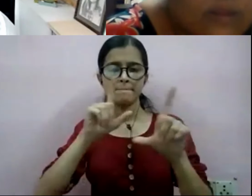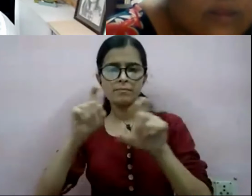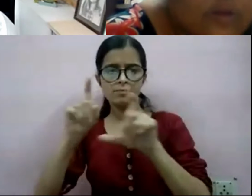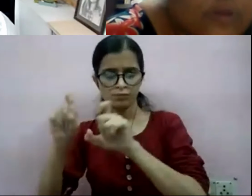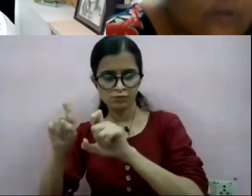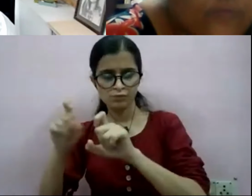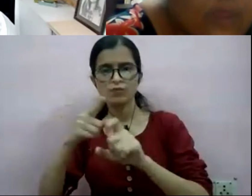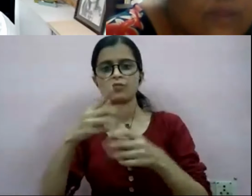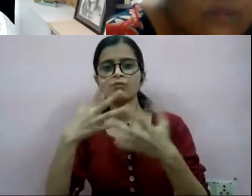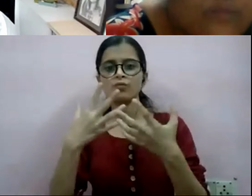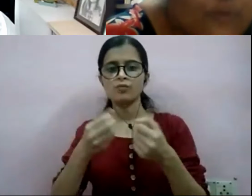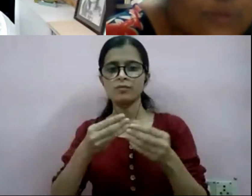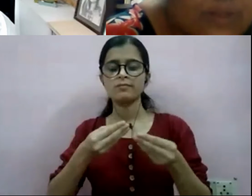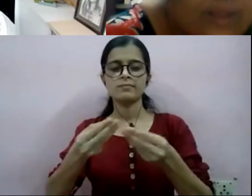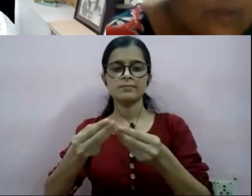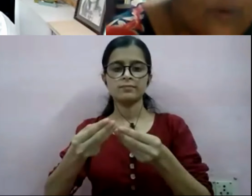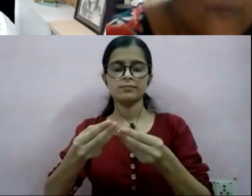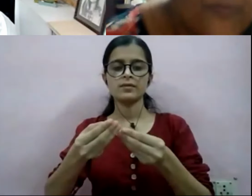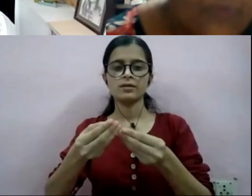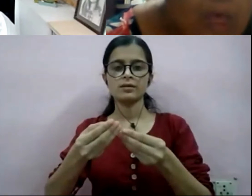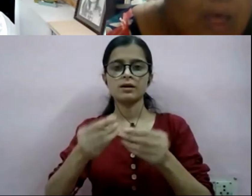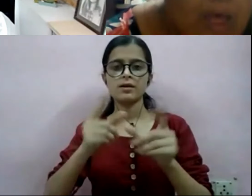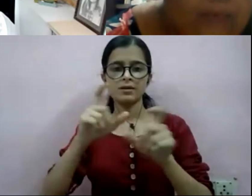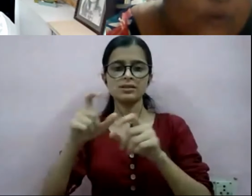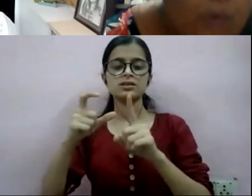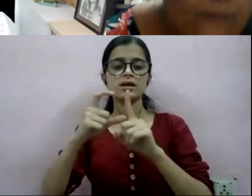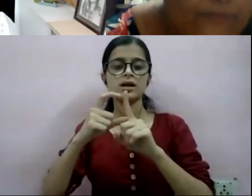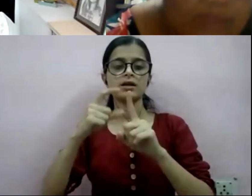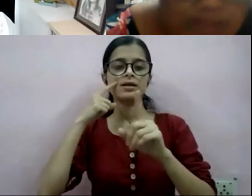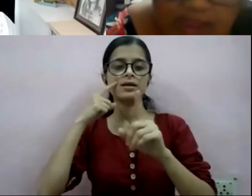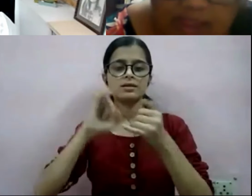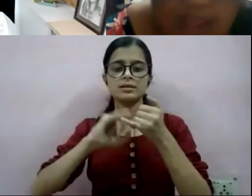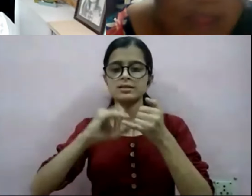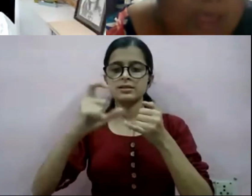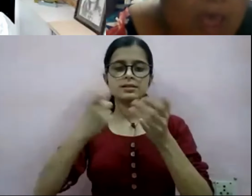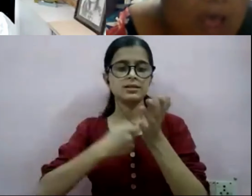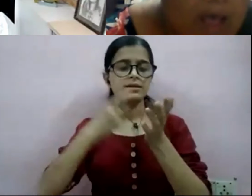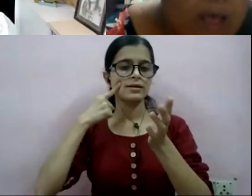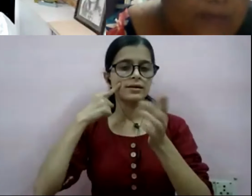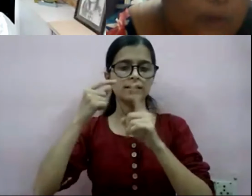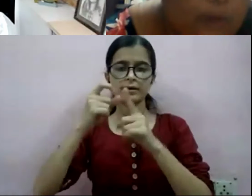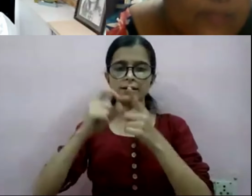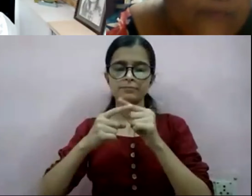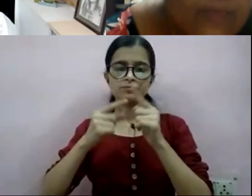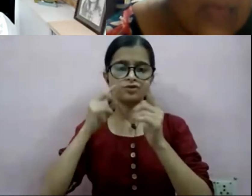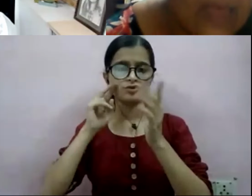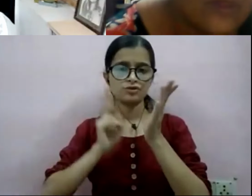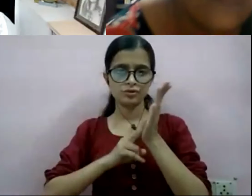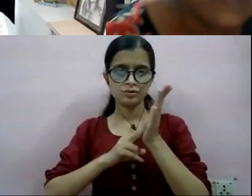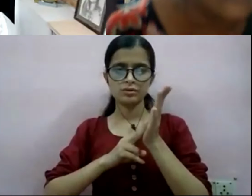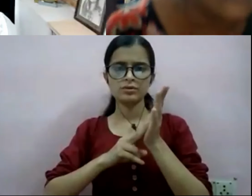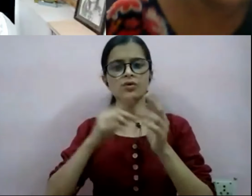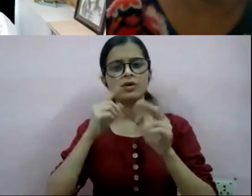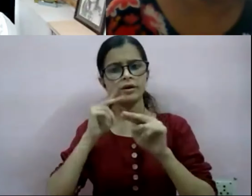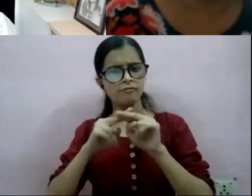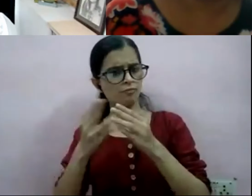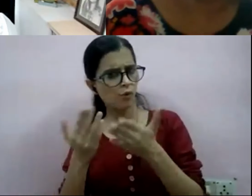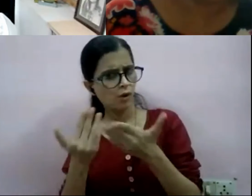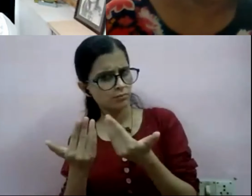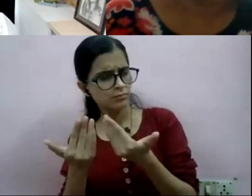provided description of the images mostly. So if you have missed anything, probably we can catch up later